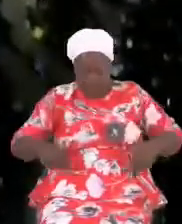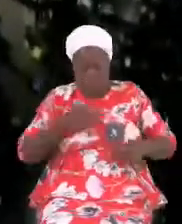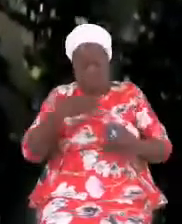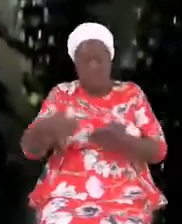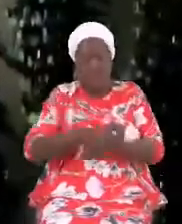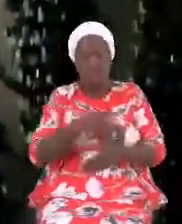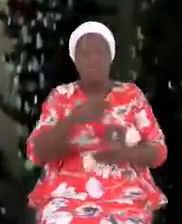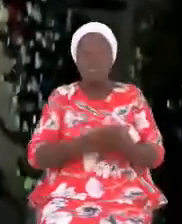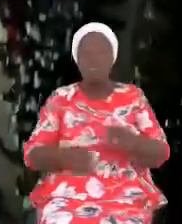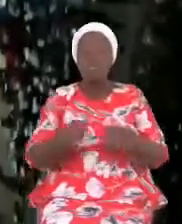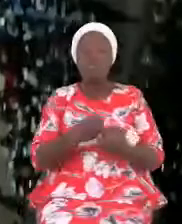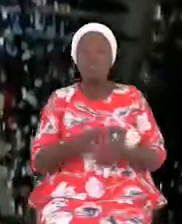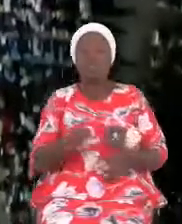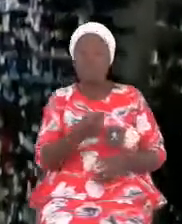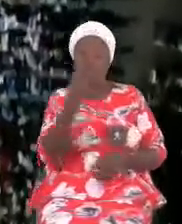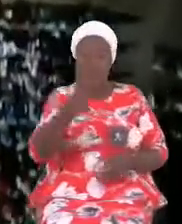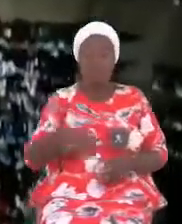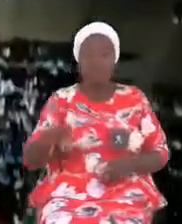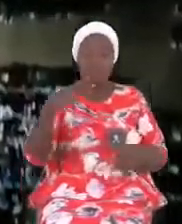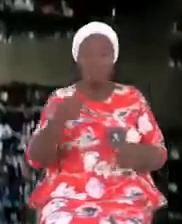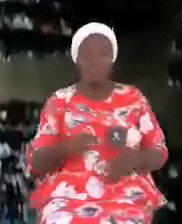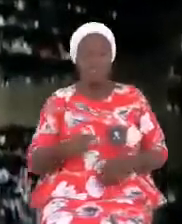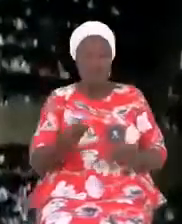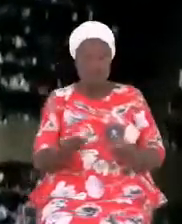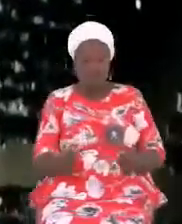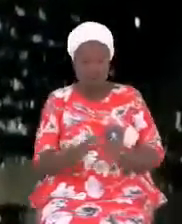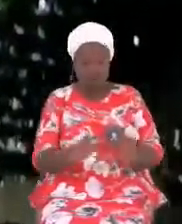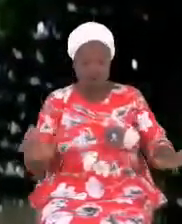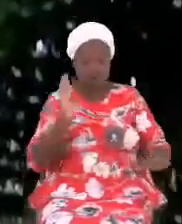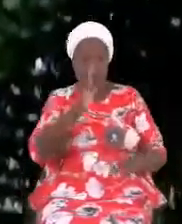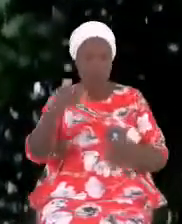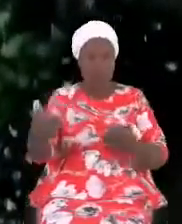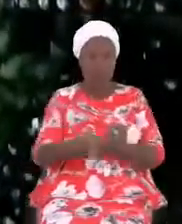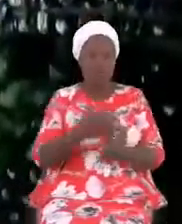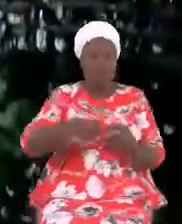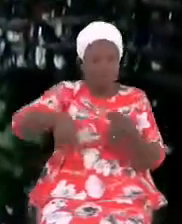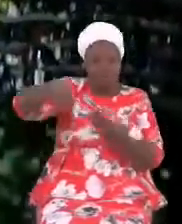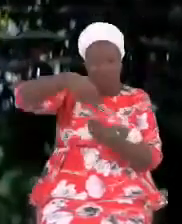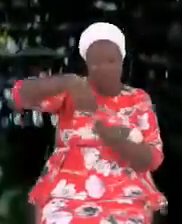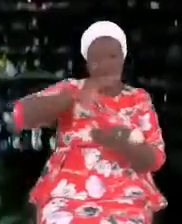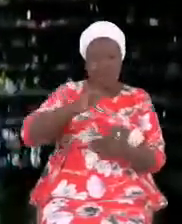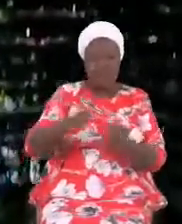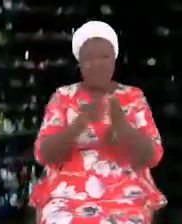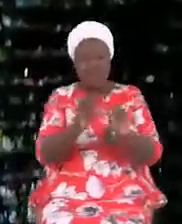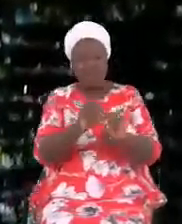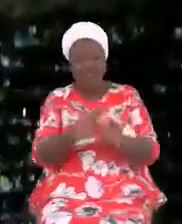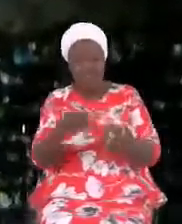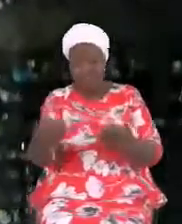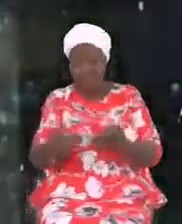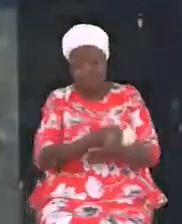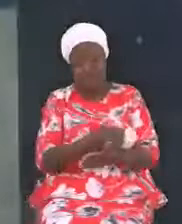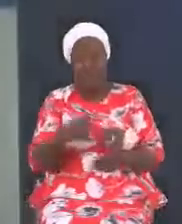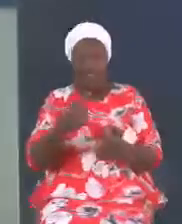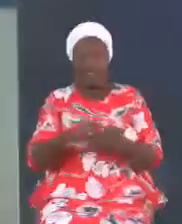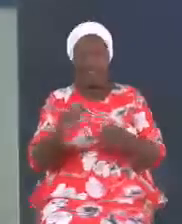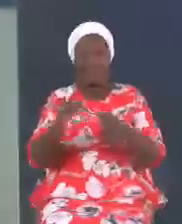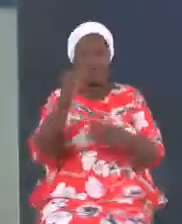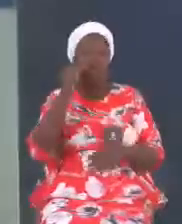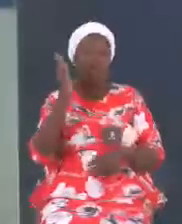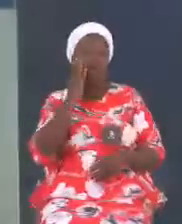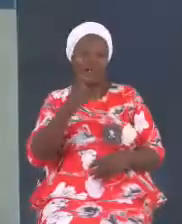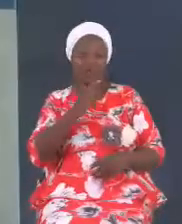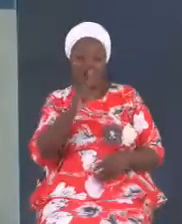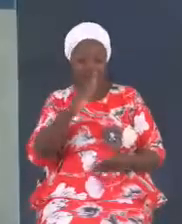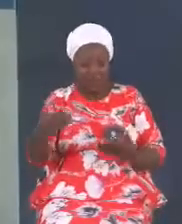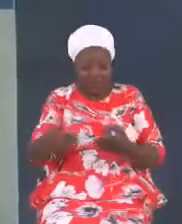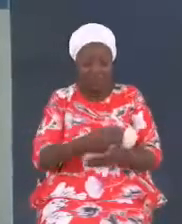the ground will be new. The surrounding will be new. The accommodation will be new. The